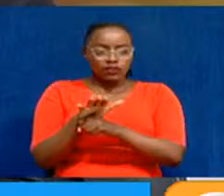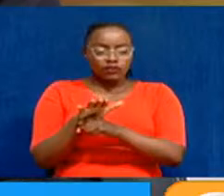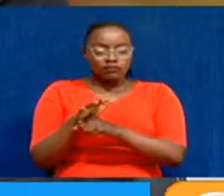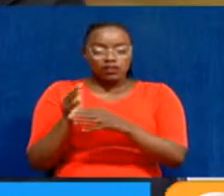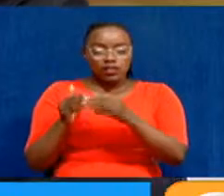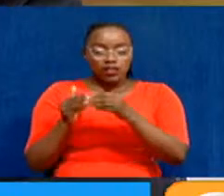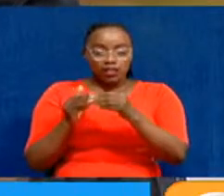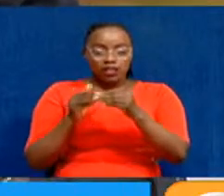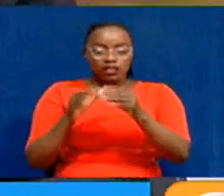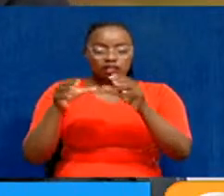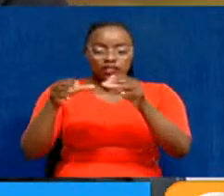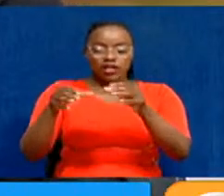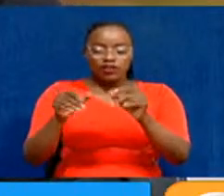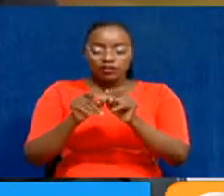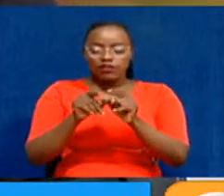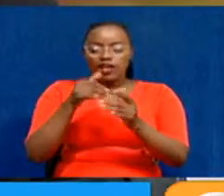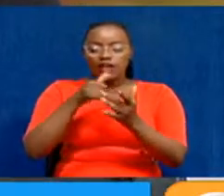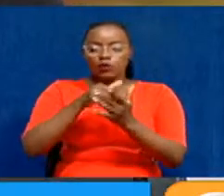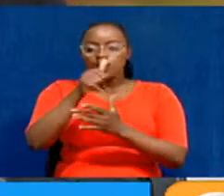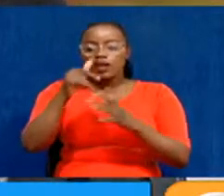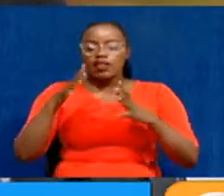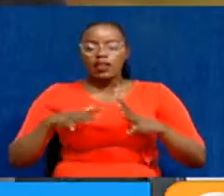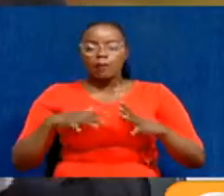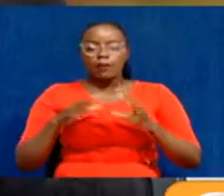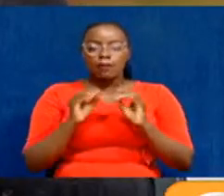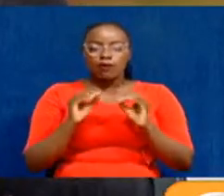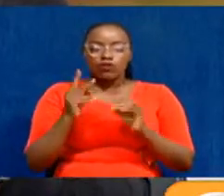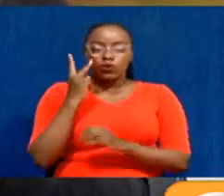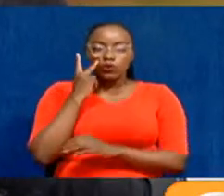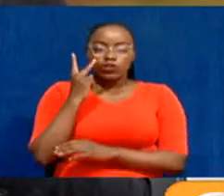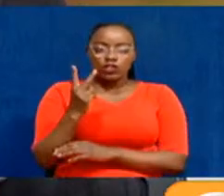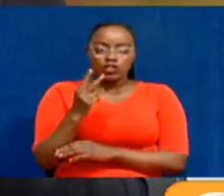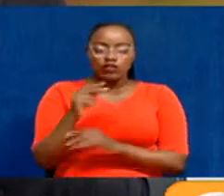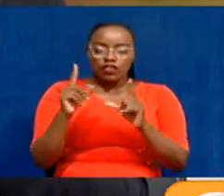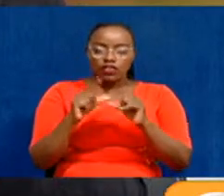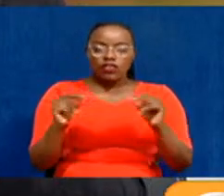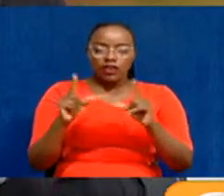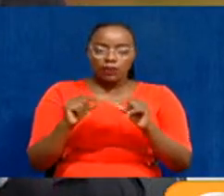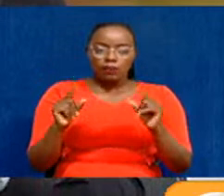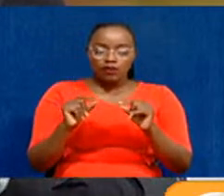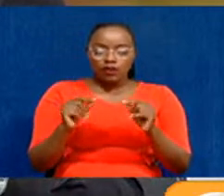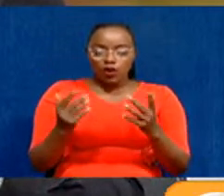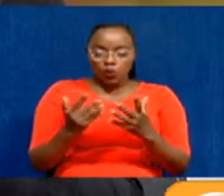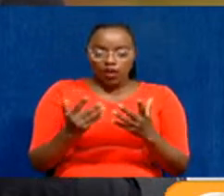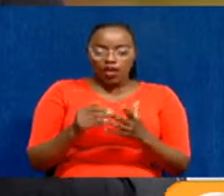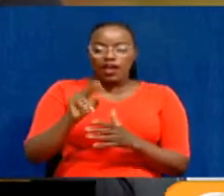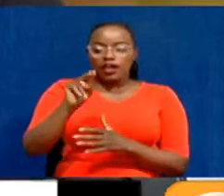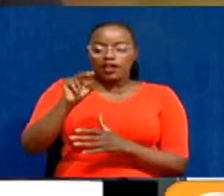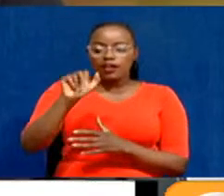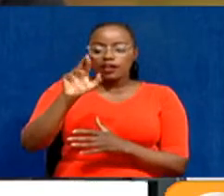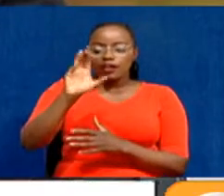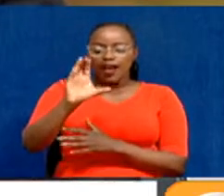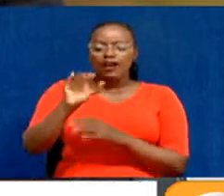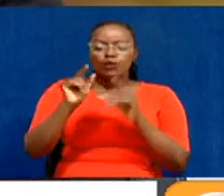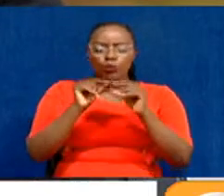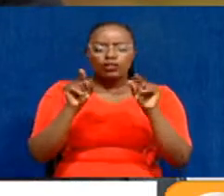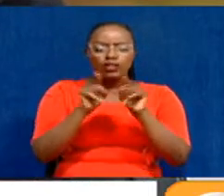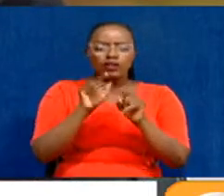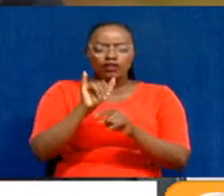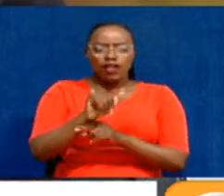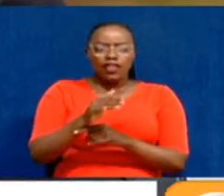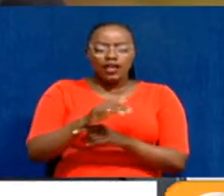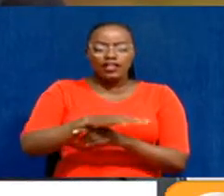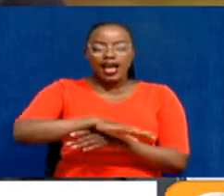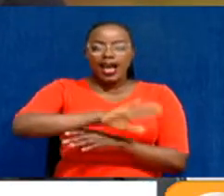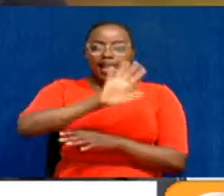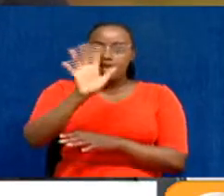ruling circle to the exclusion of others. You see, the message in the National Rainbow Coalition was exactly that, a